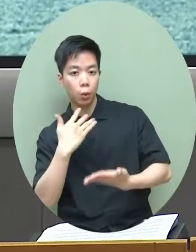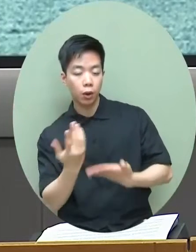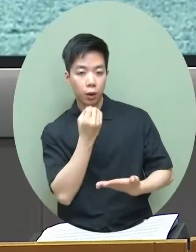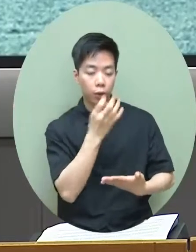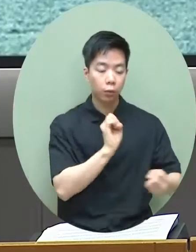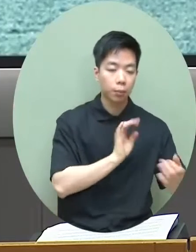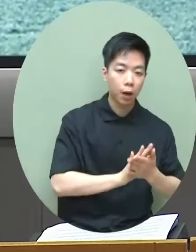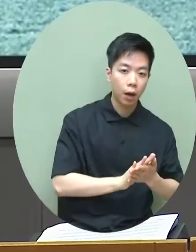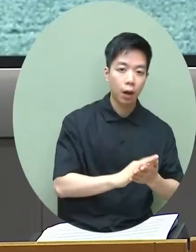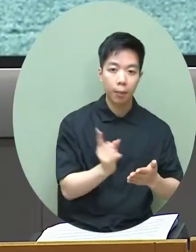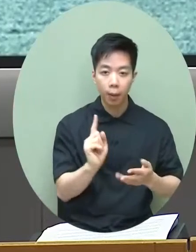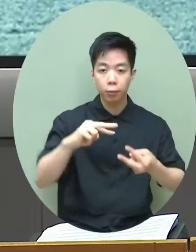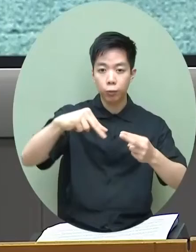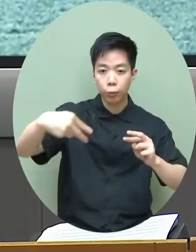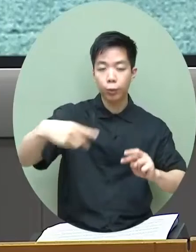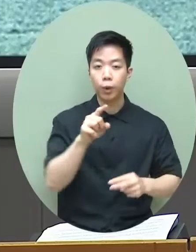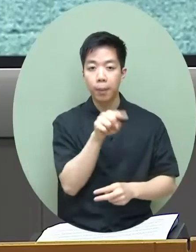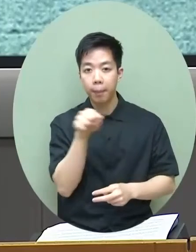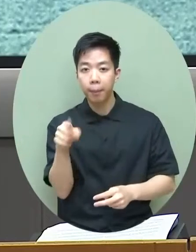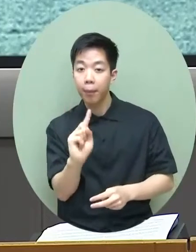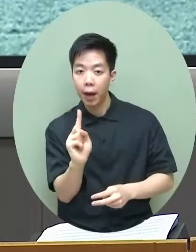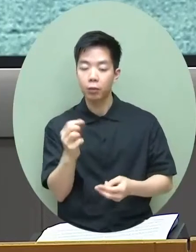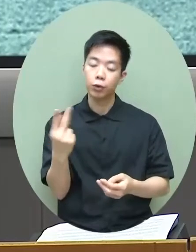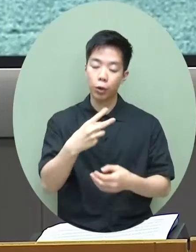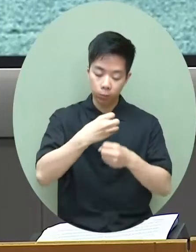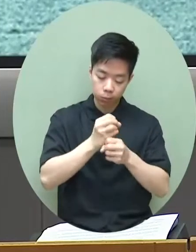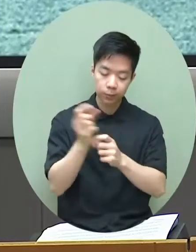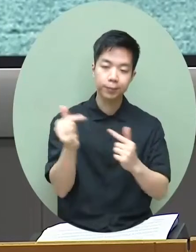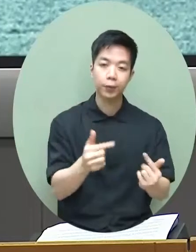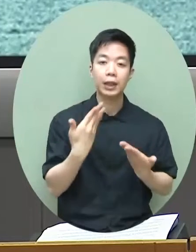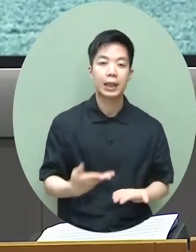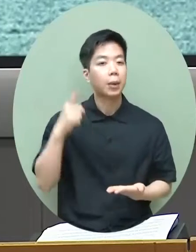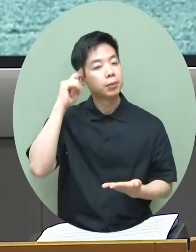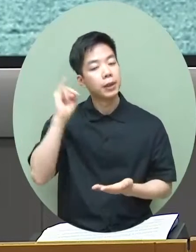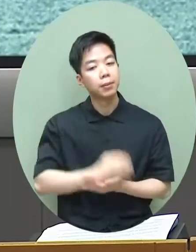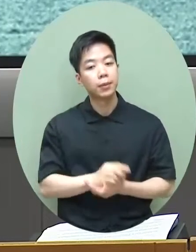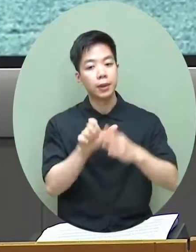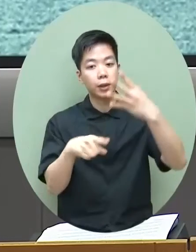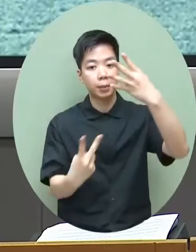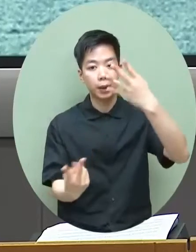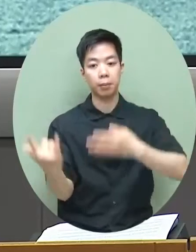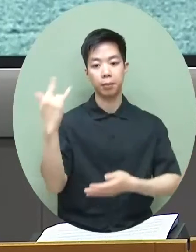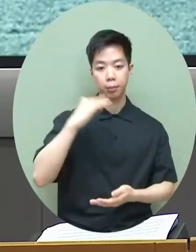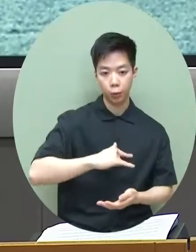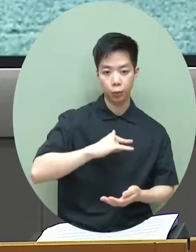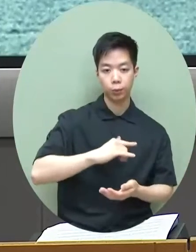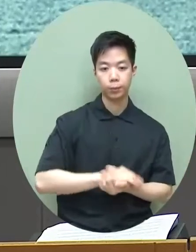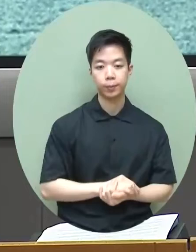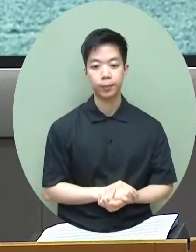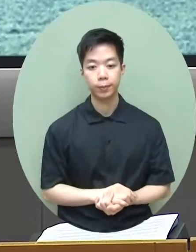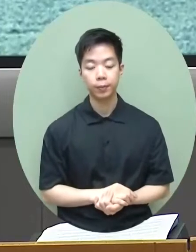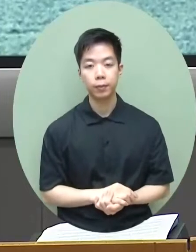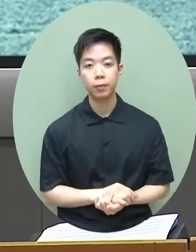important case and whether there is any epidemiological link with local infections. He arrived in Hong Kong on the 12th